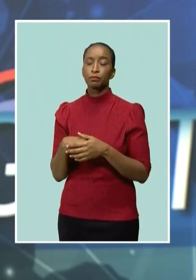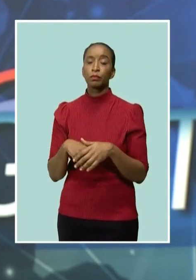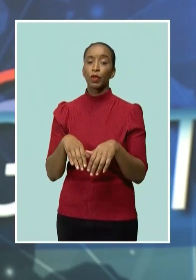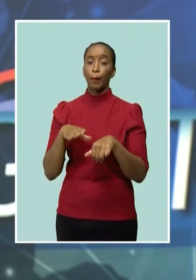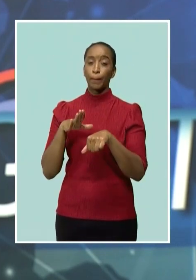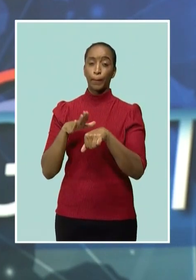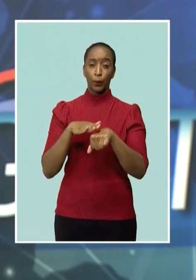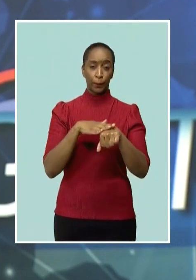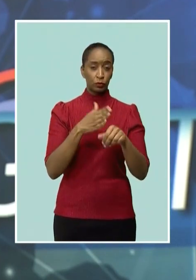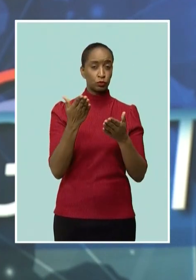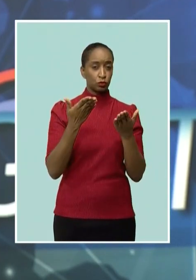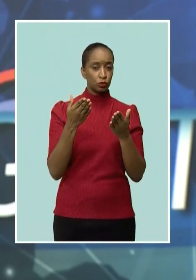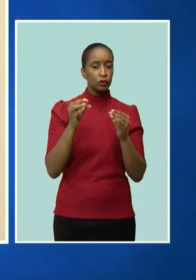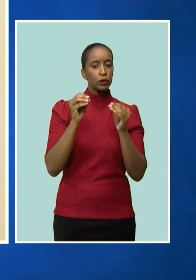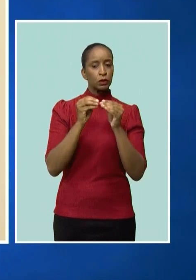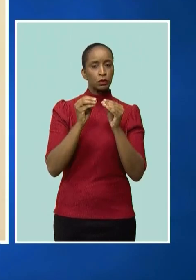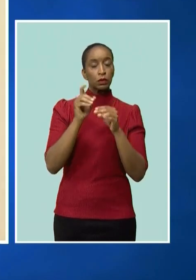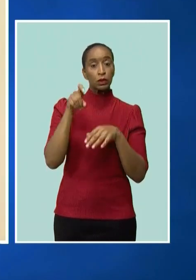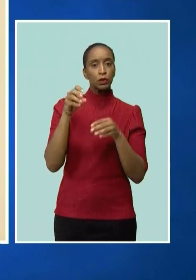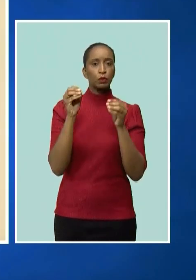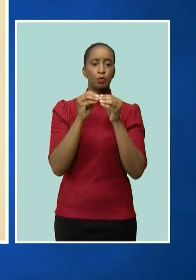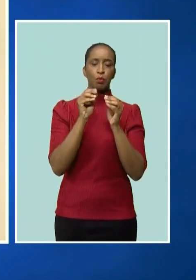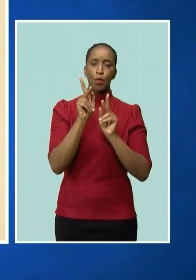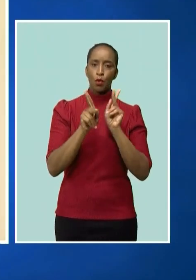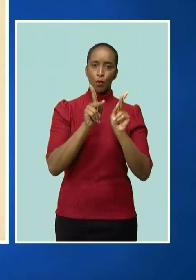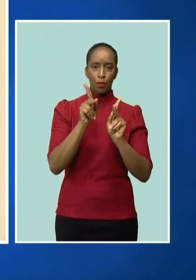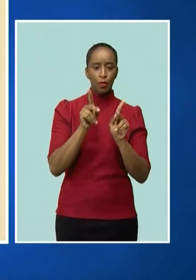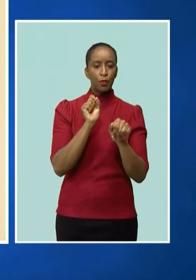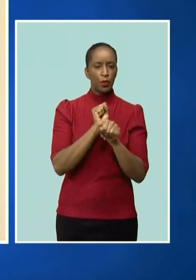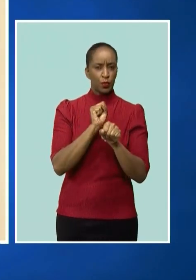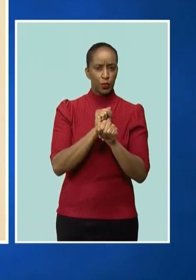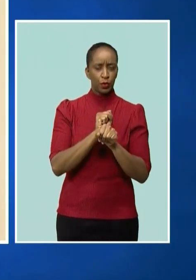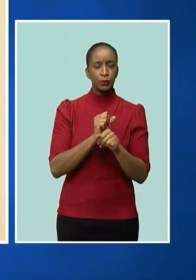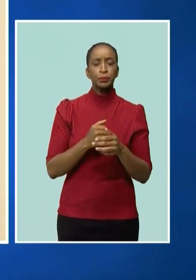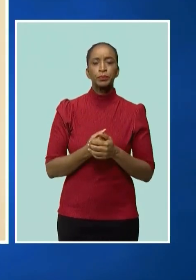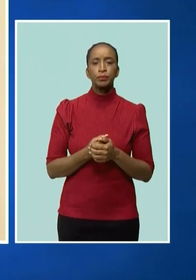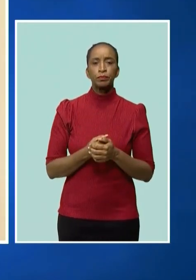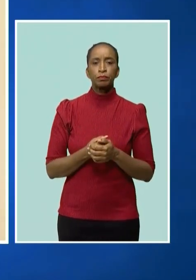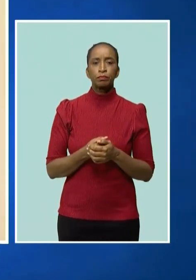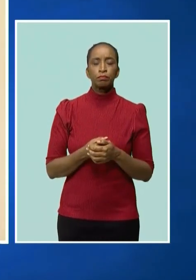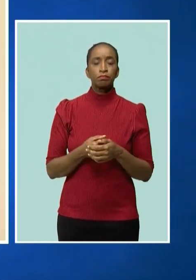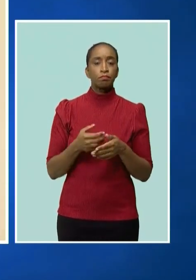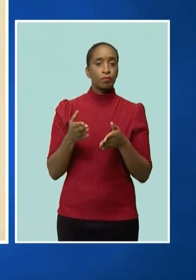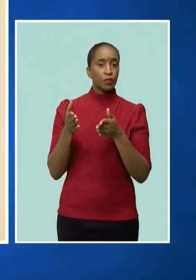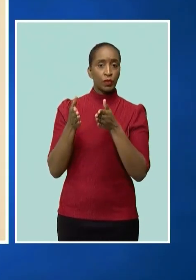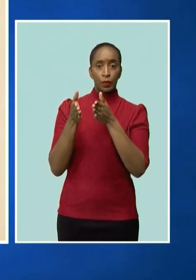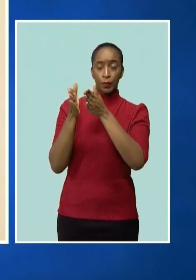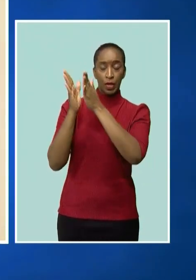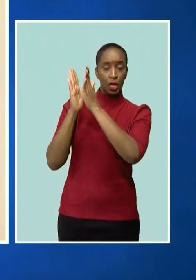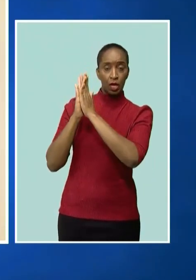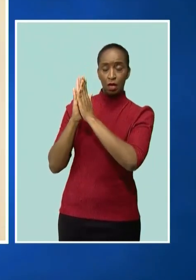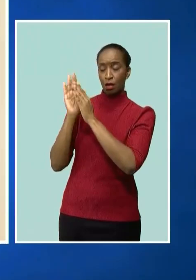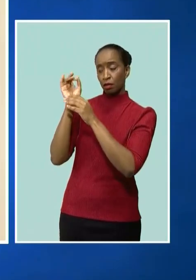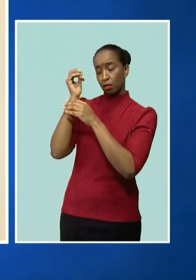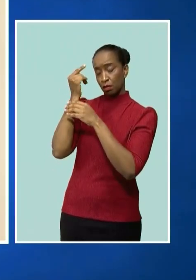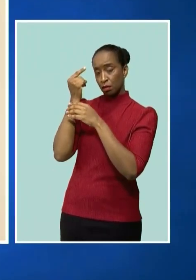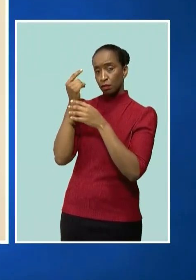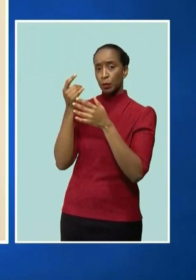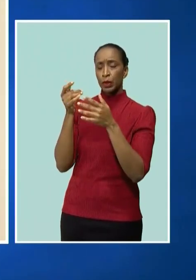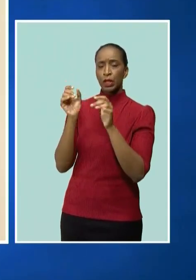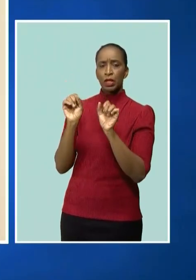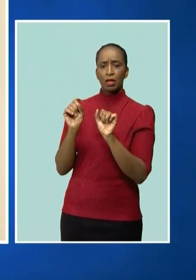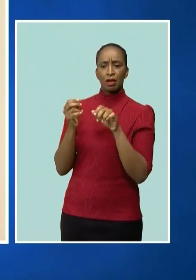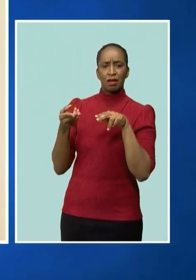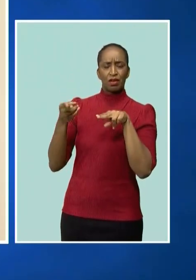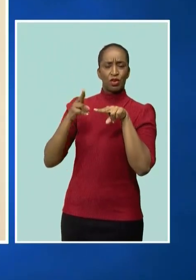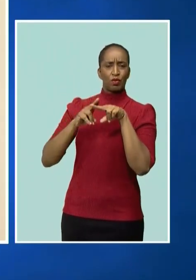additional manpower. We have put in requests before the Ministry of Public Service to have an increase in our staff to deal with these